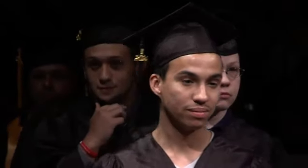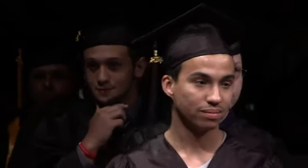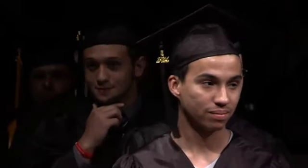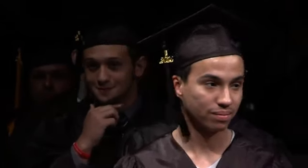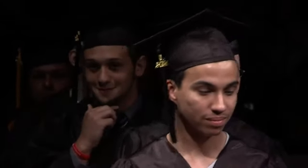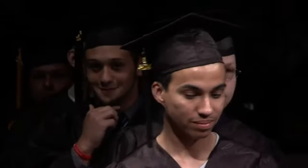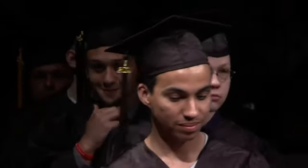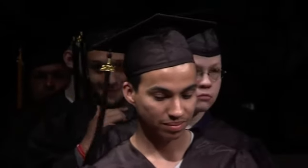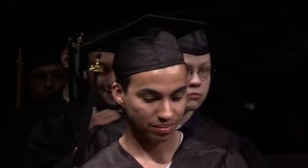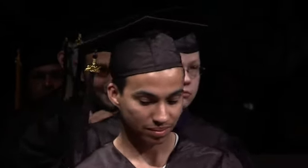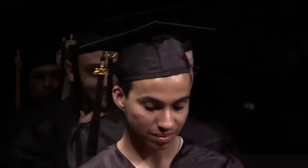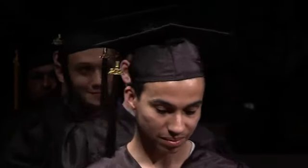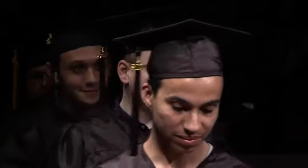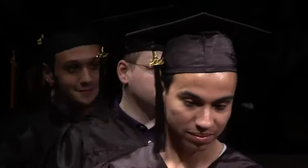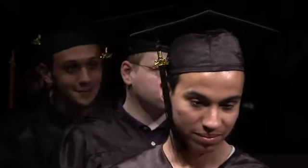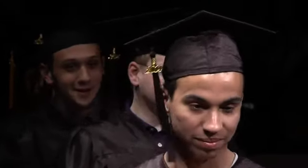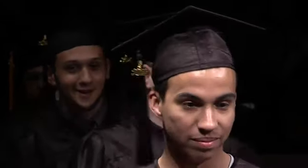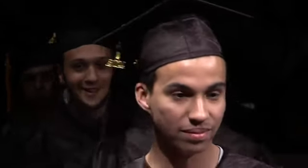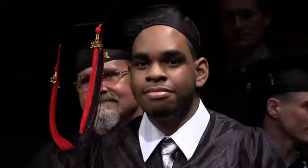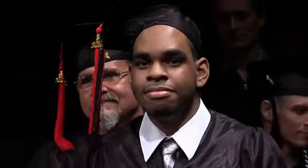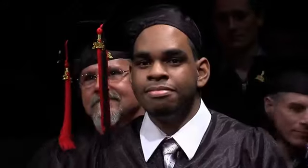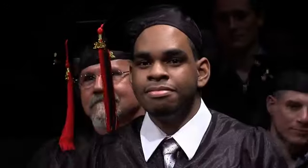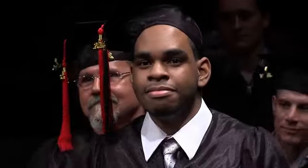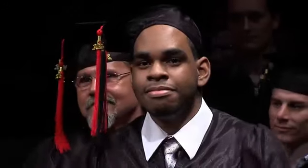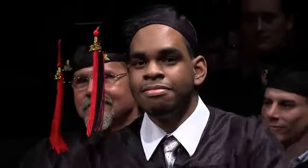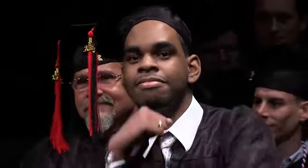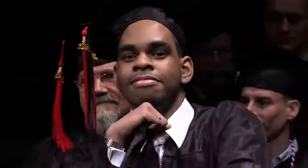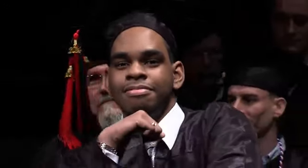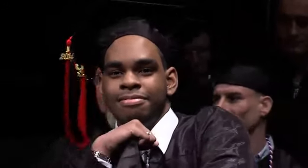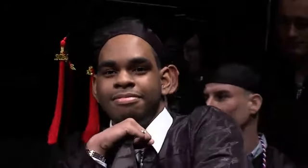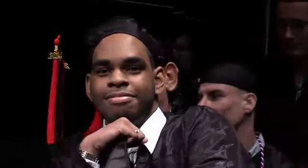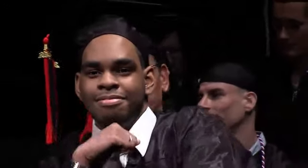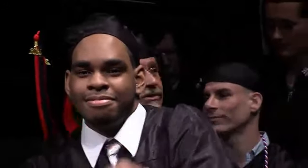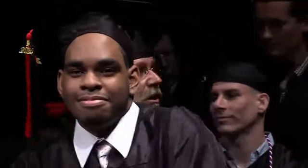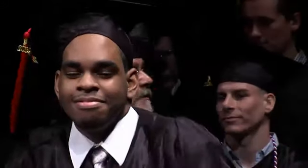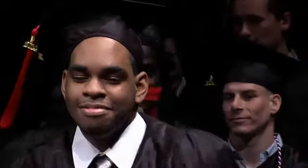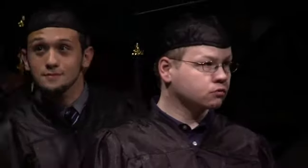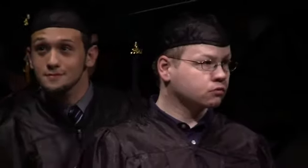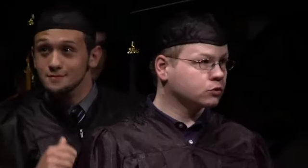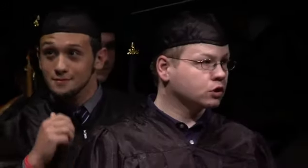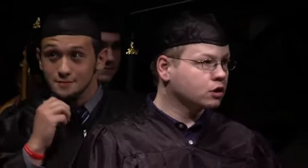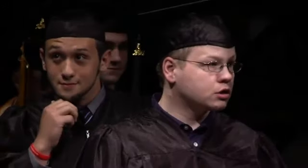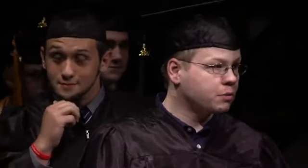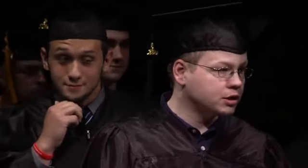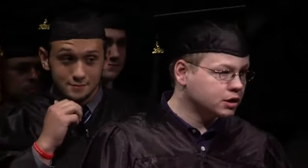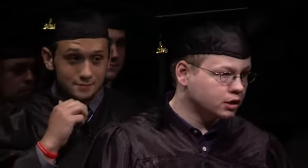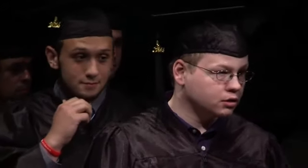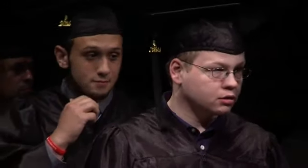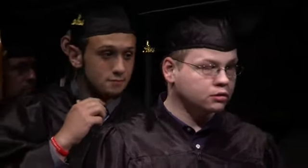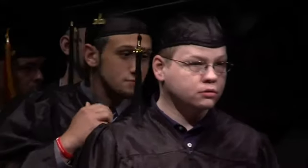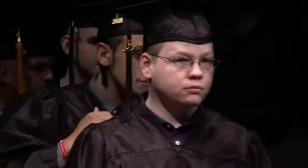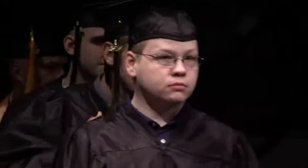Nelson R. Coto Colon. Jade Wilson.